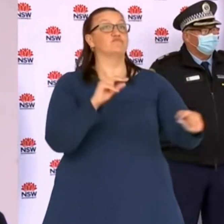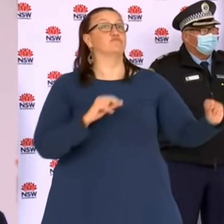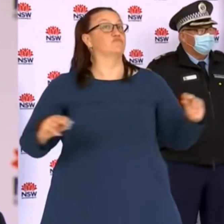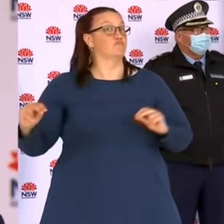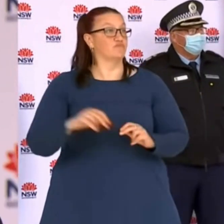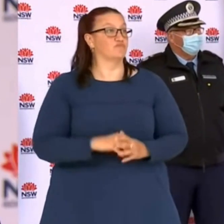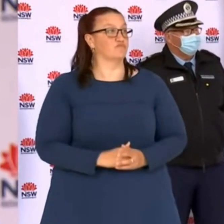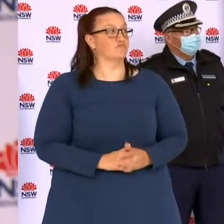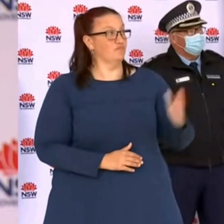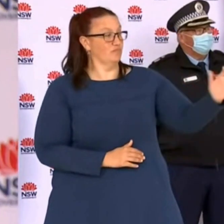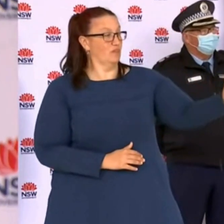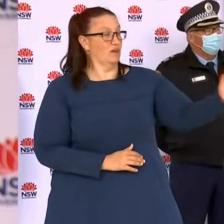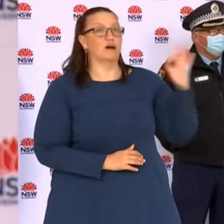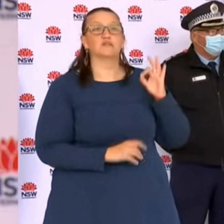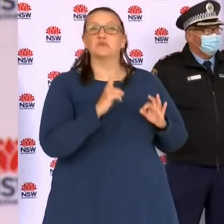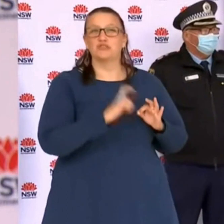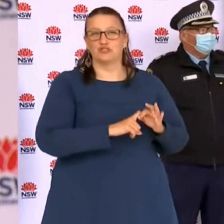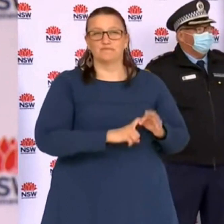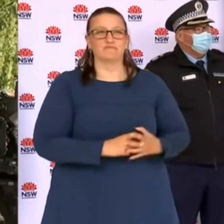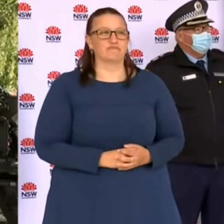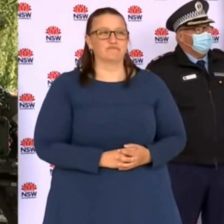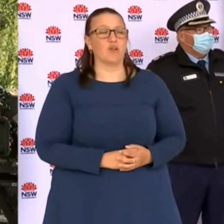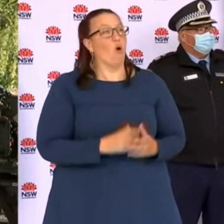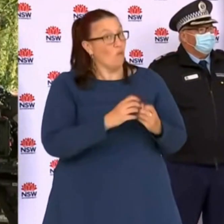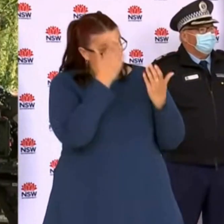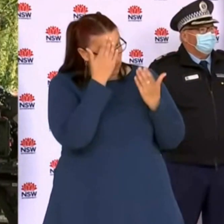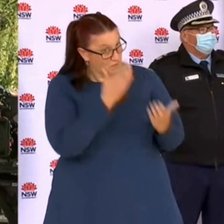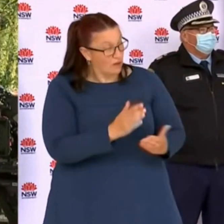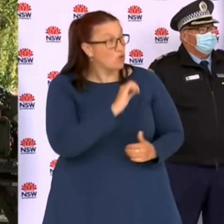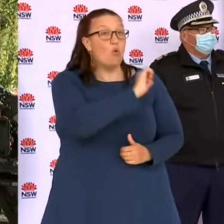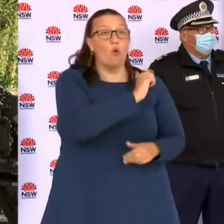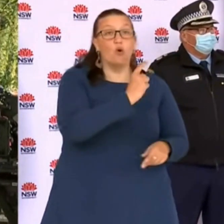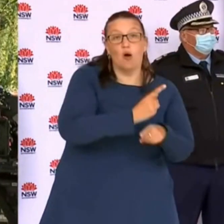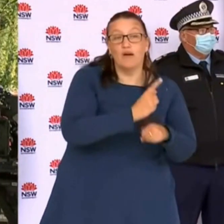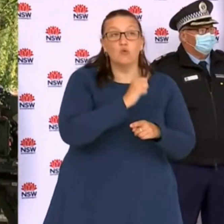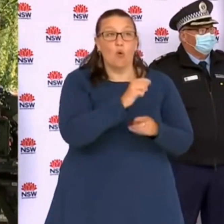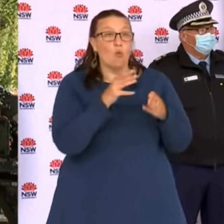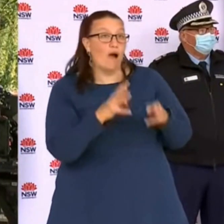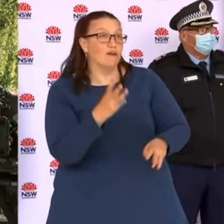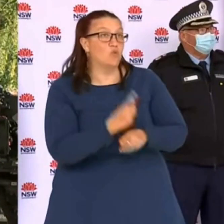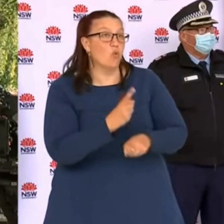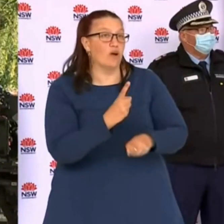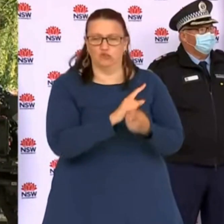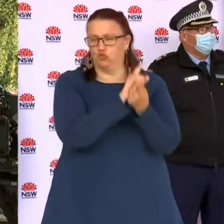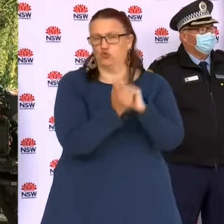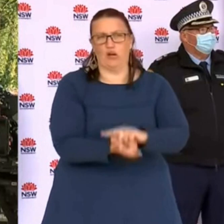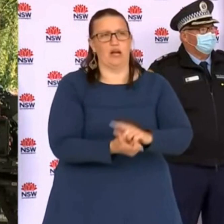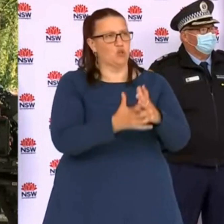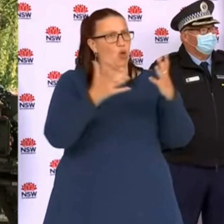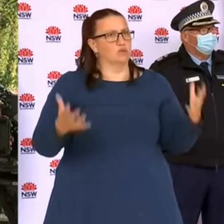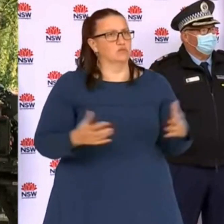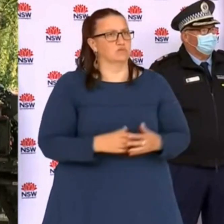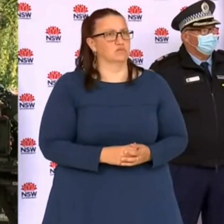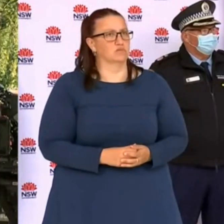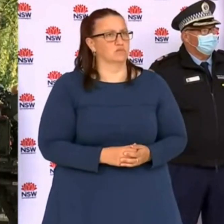Premier, your tone with respect has changed quite dramatically in the past 2 days, because the reasoning for the extension was that we want to end